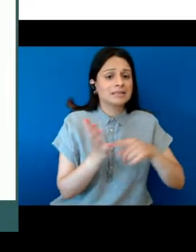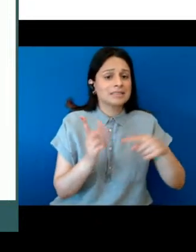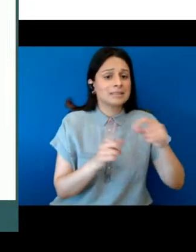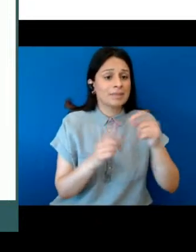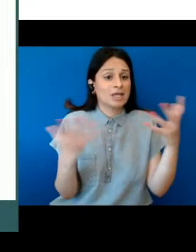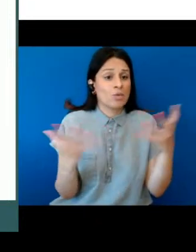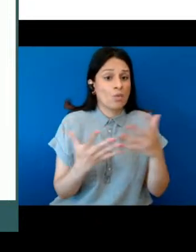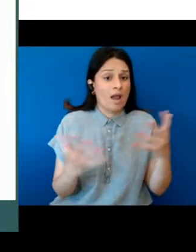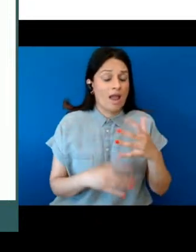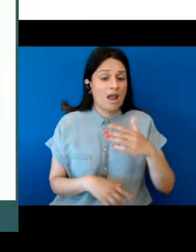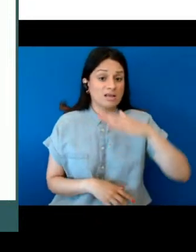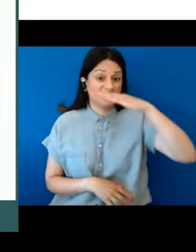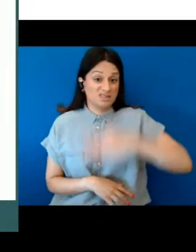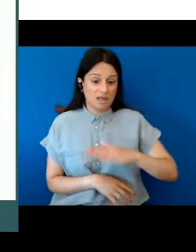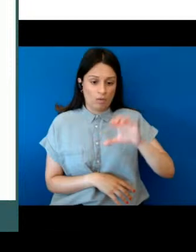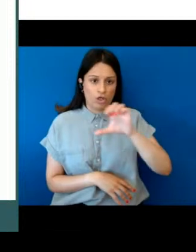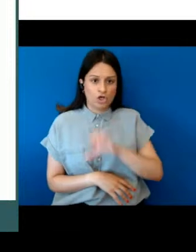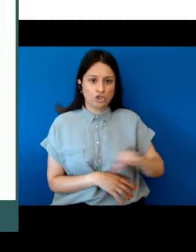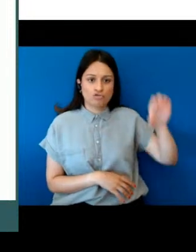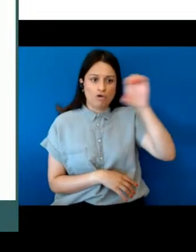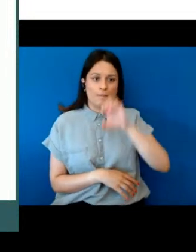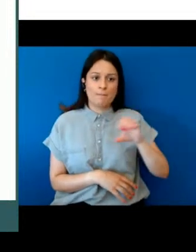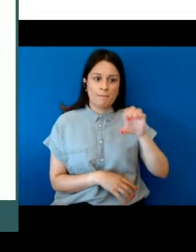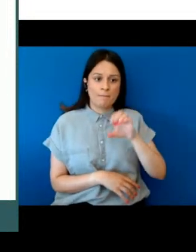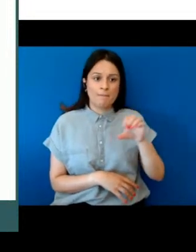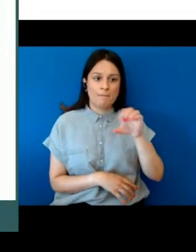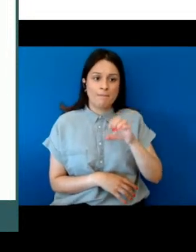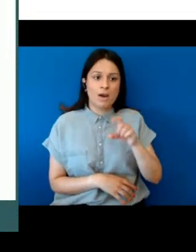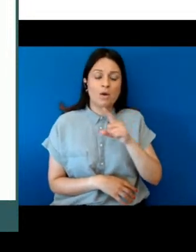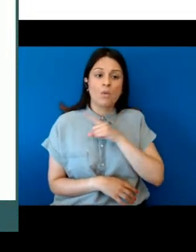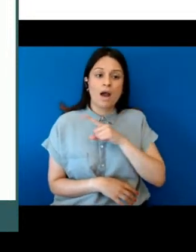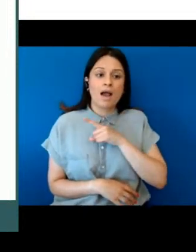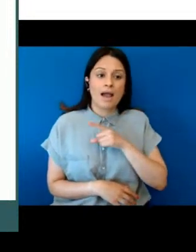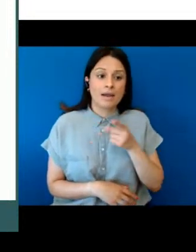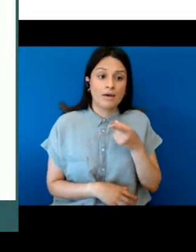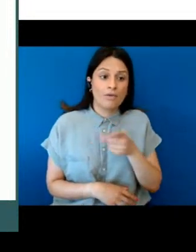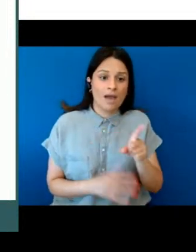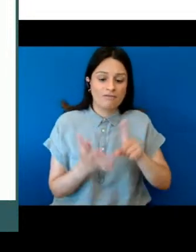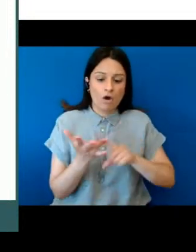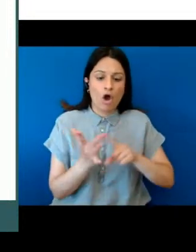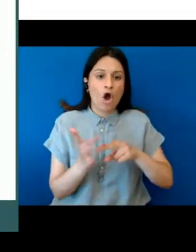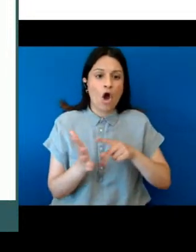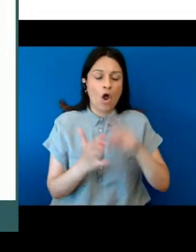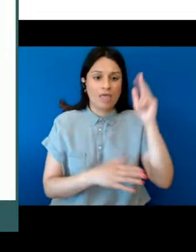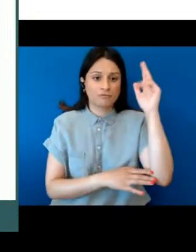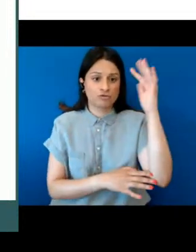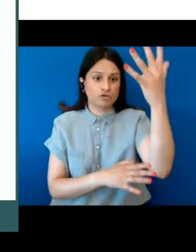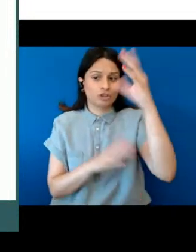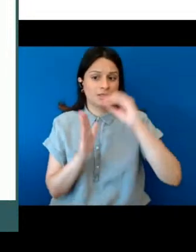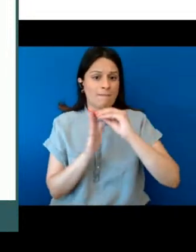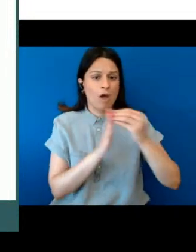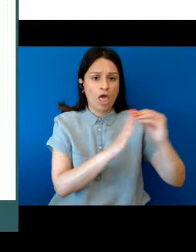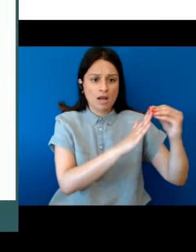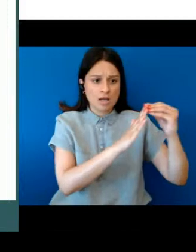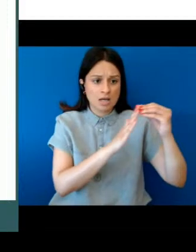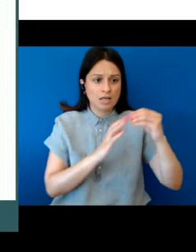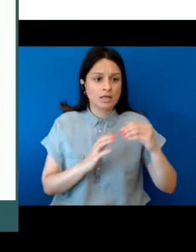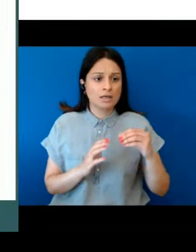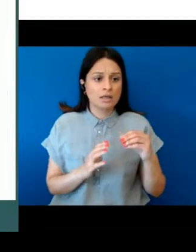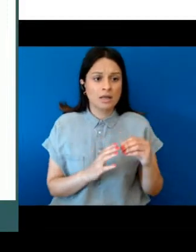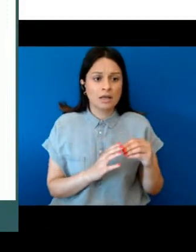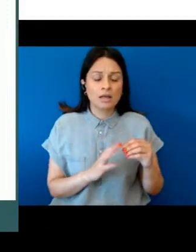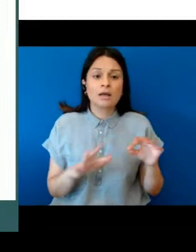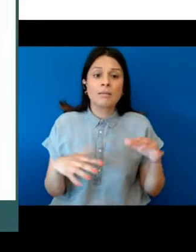Europe, where in areas where there's olive tree pollen. Less so in the UK, but it is